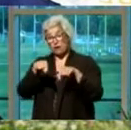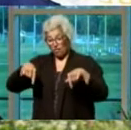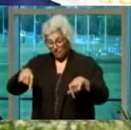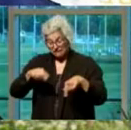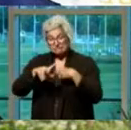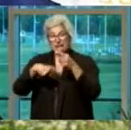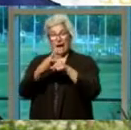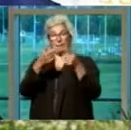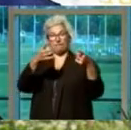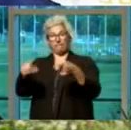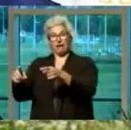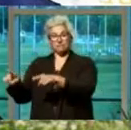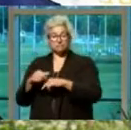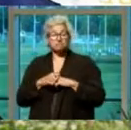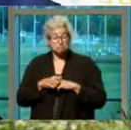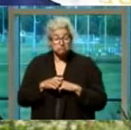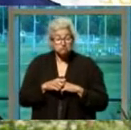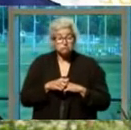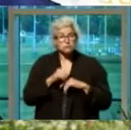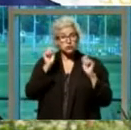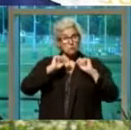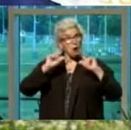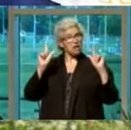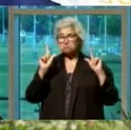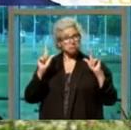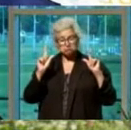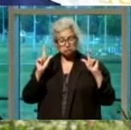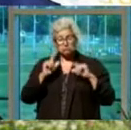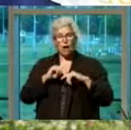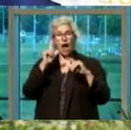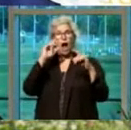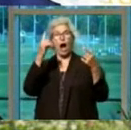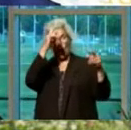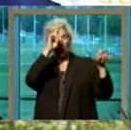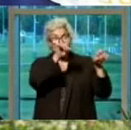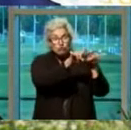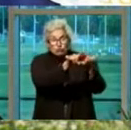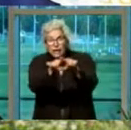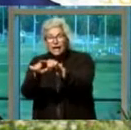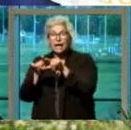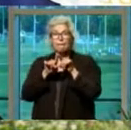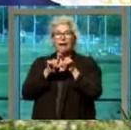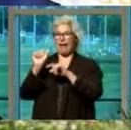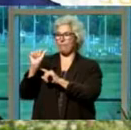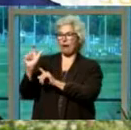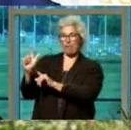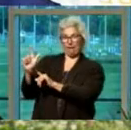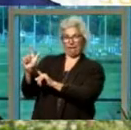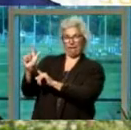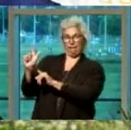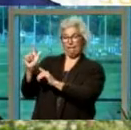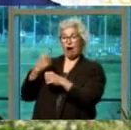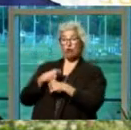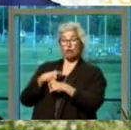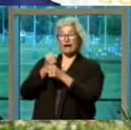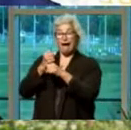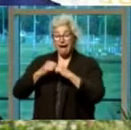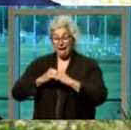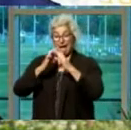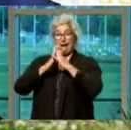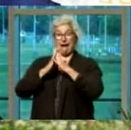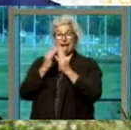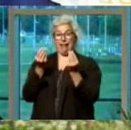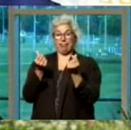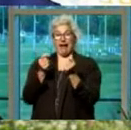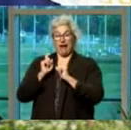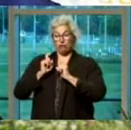not surprising as well that there's so much agreement in that President Abraham Lincoln created this land-grant university system